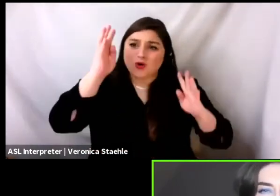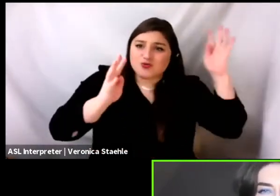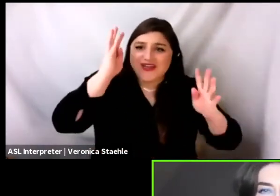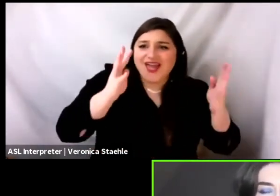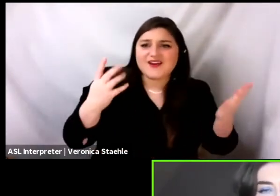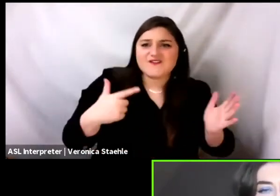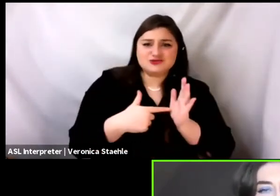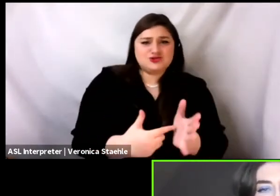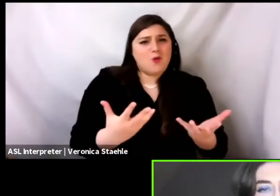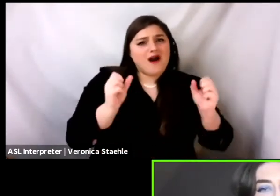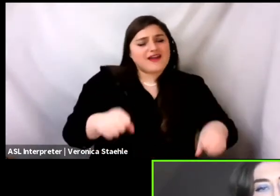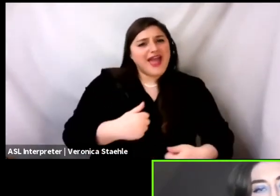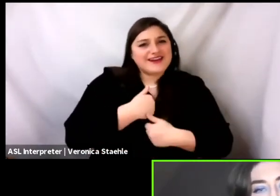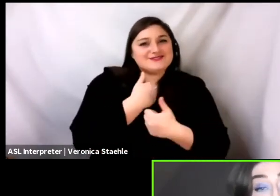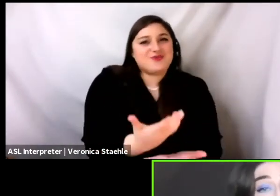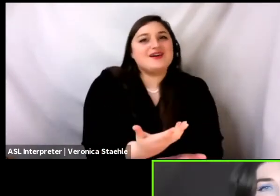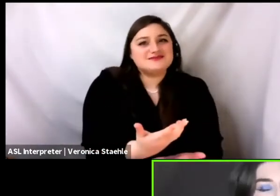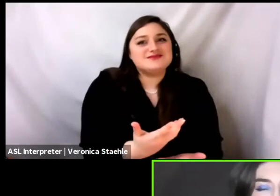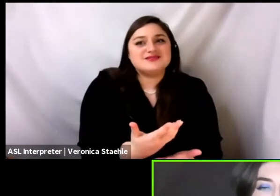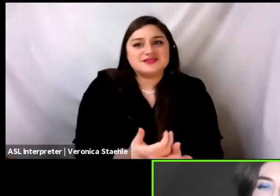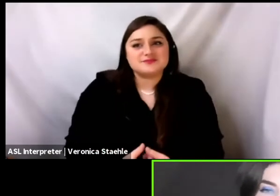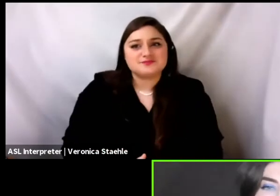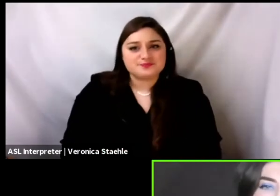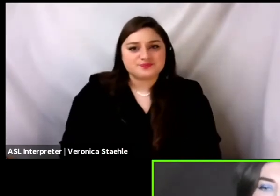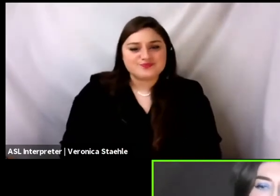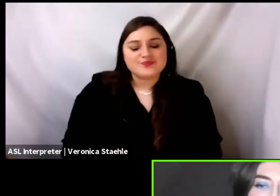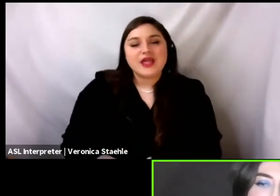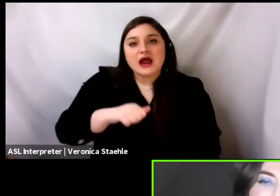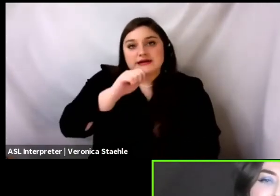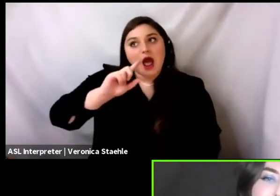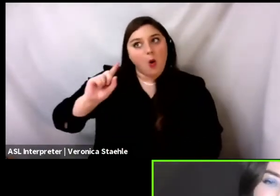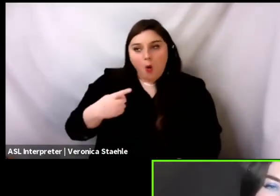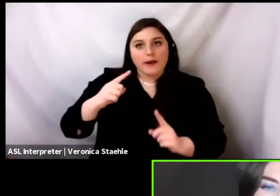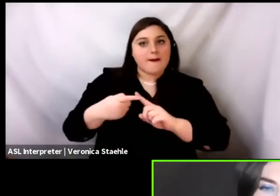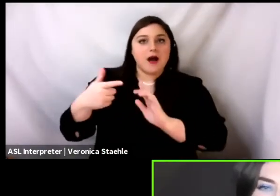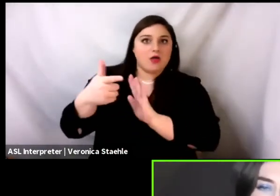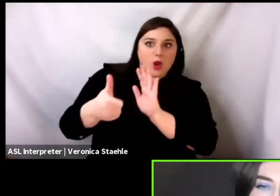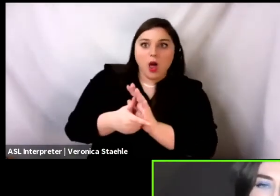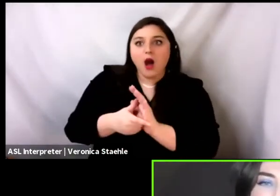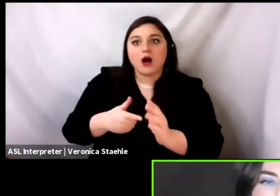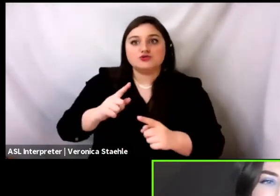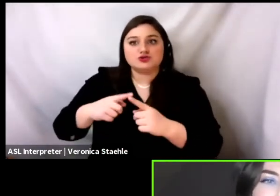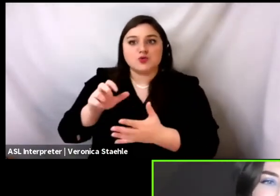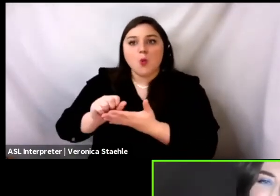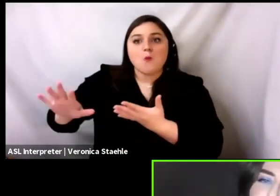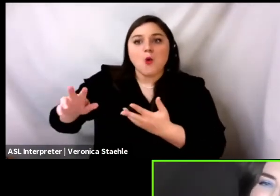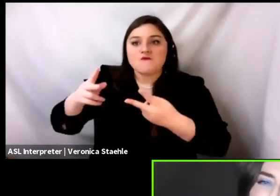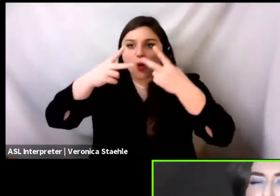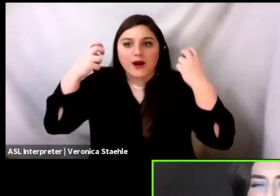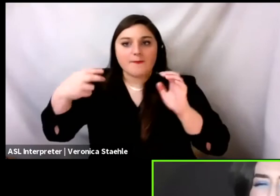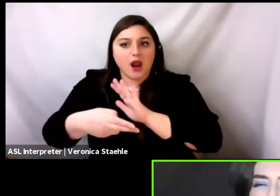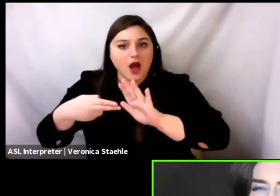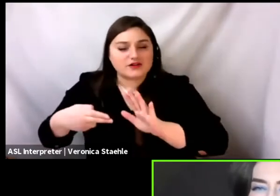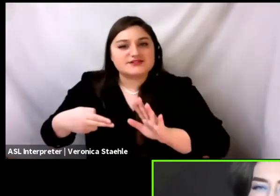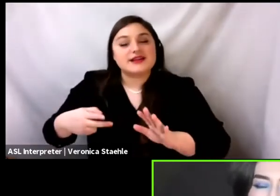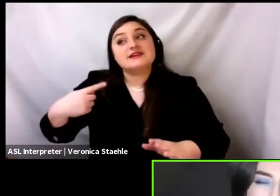creatively. You know, that's also, it's not, obviously it's about decriminalizing sex work. It's about structural change, but mm-hmm. we want bread, but we